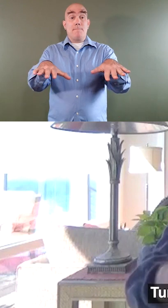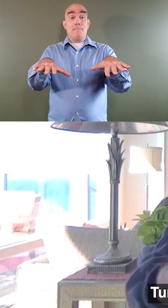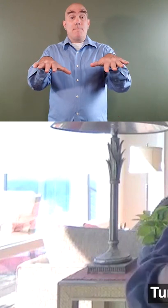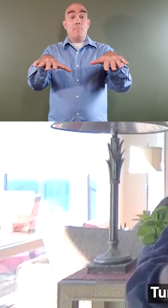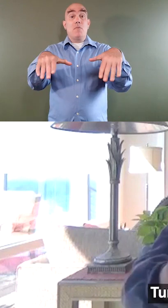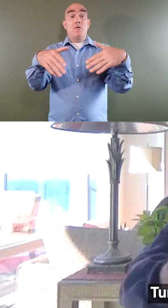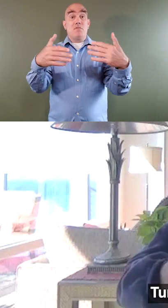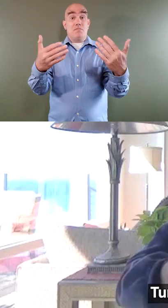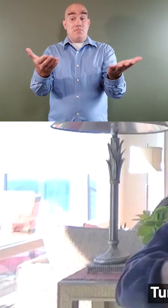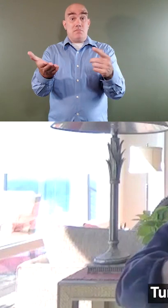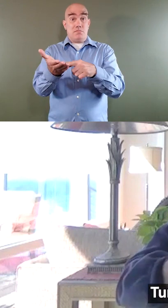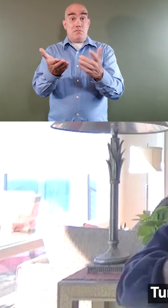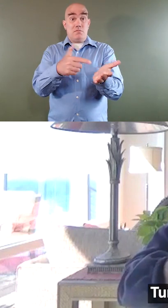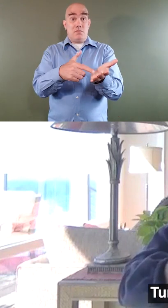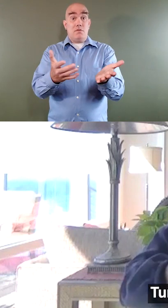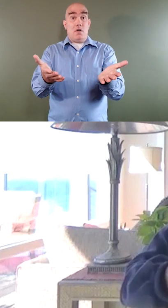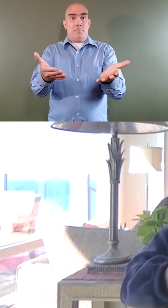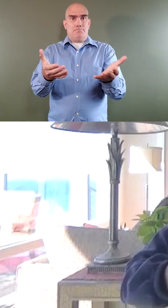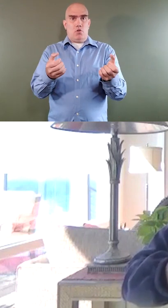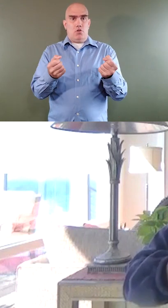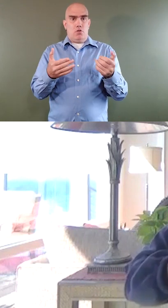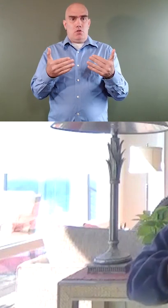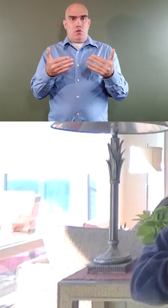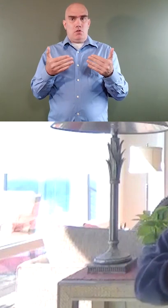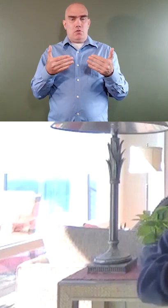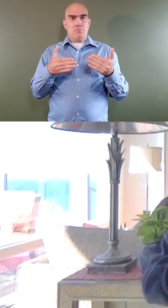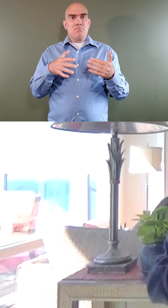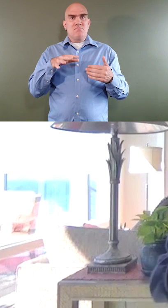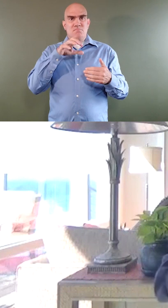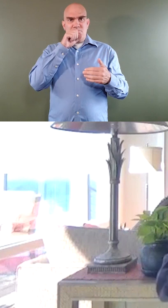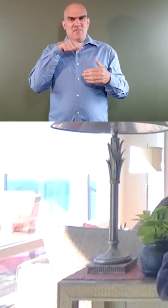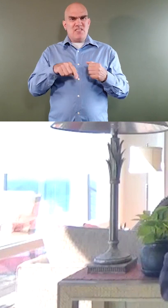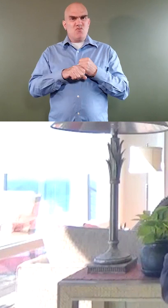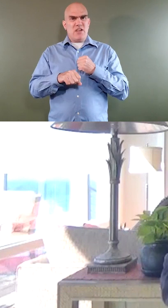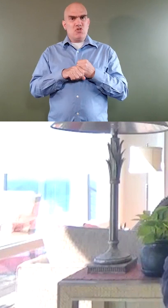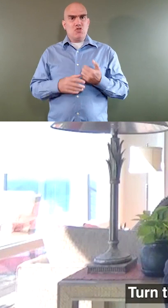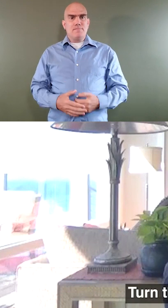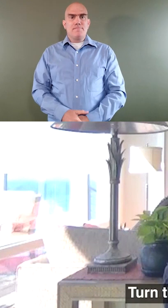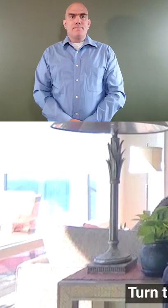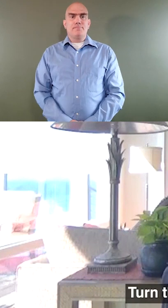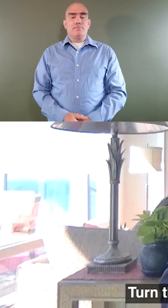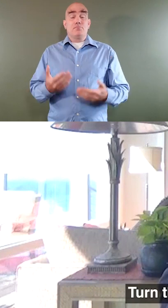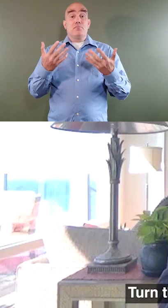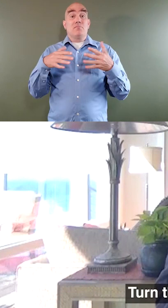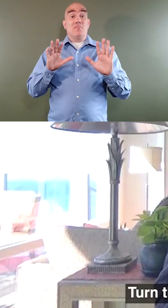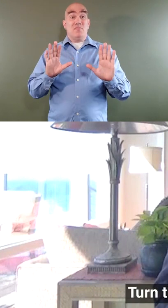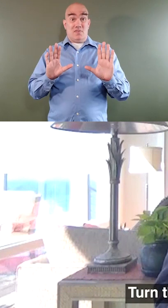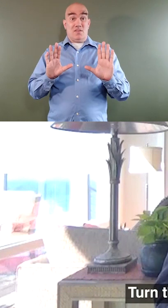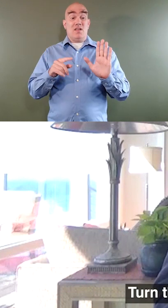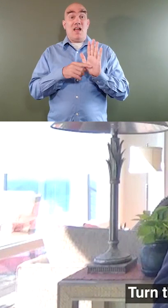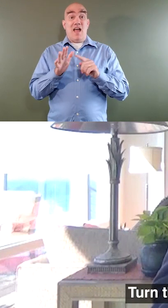Turn the palms facing in and pull. Inhale, this is a stretch. Turn the palms facing out,